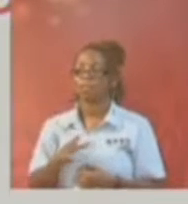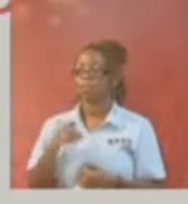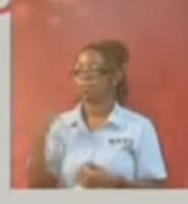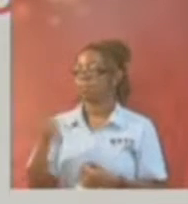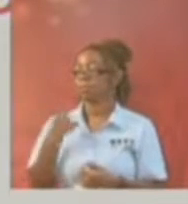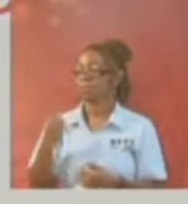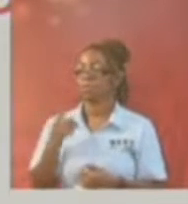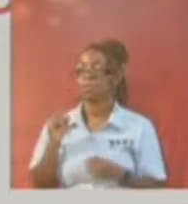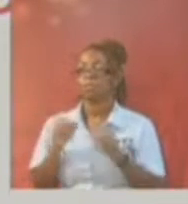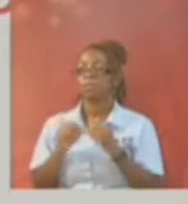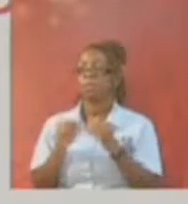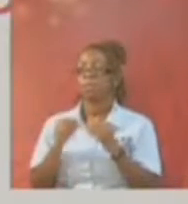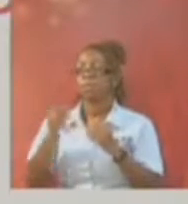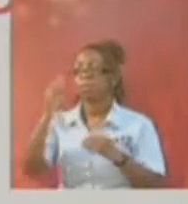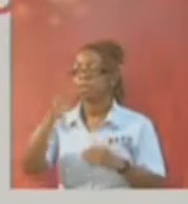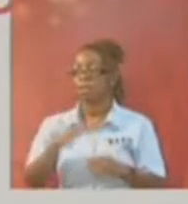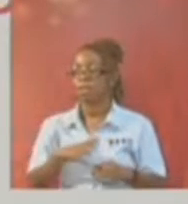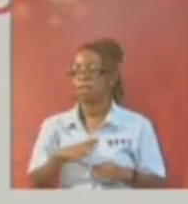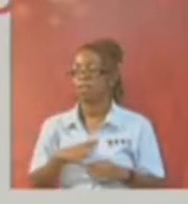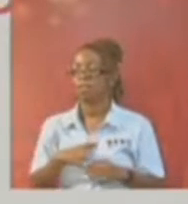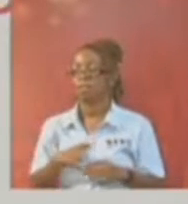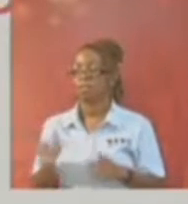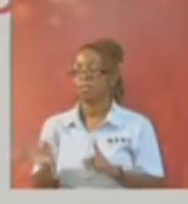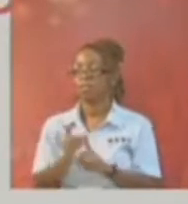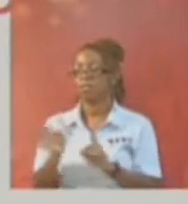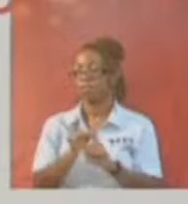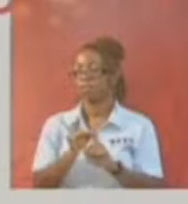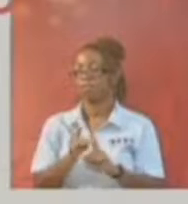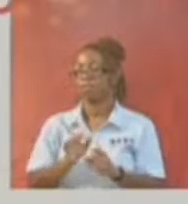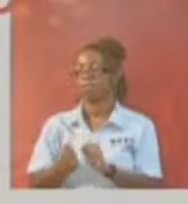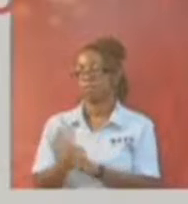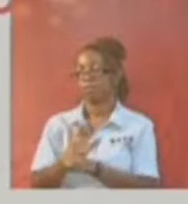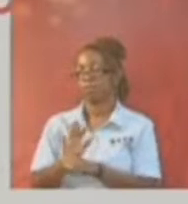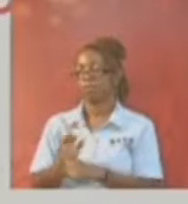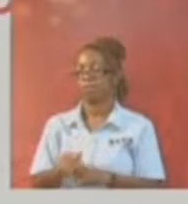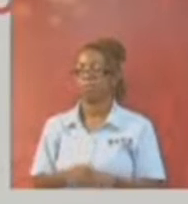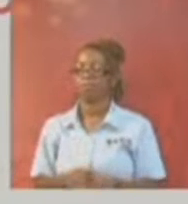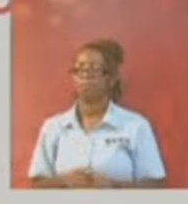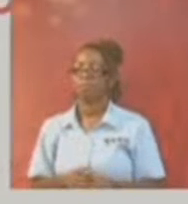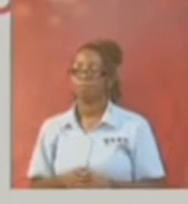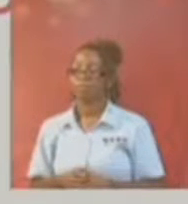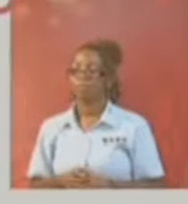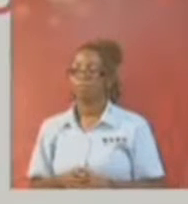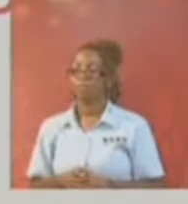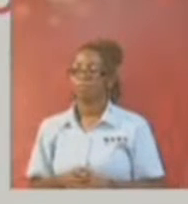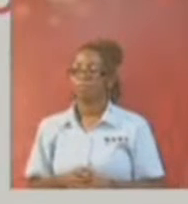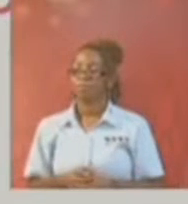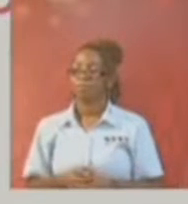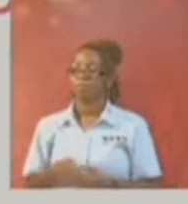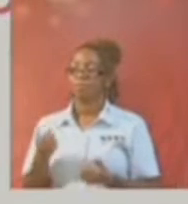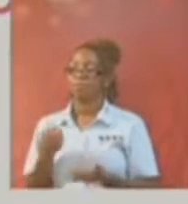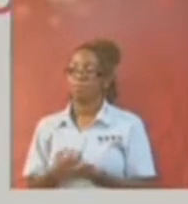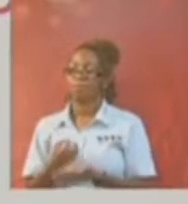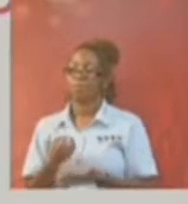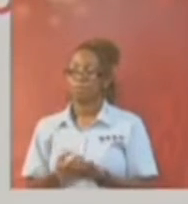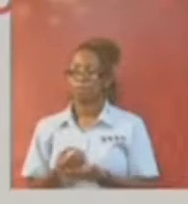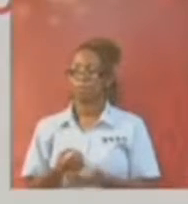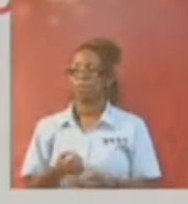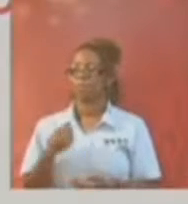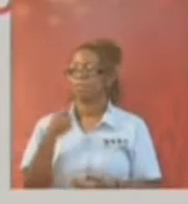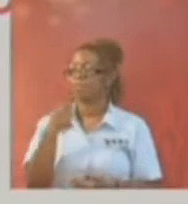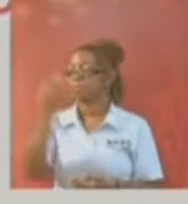men dying, although there isn't a solid piece of evidence that suggests why that